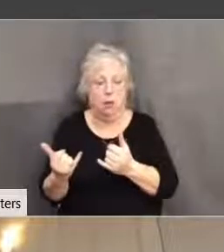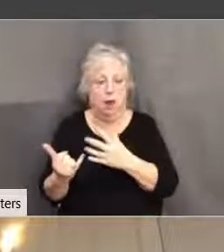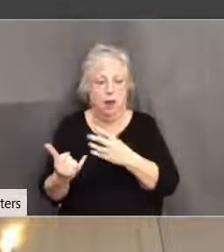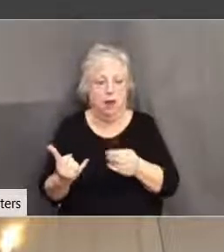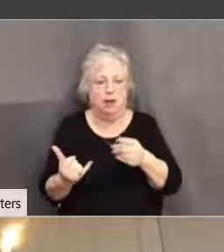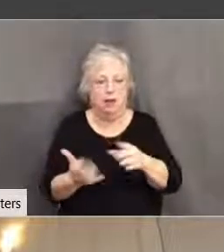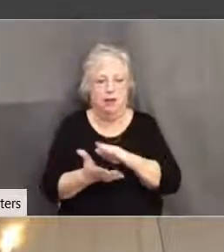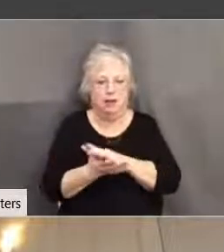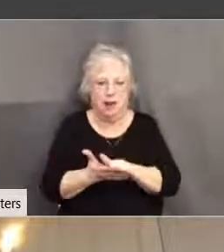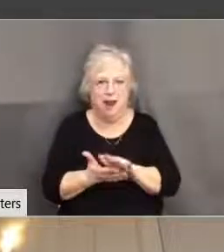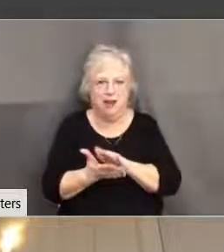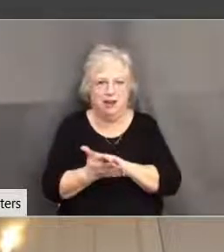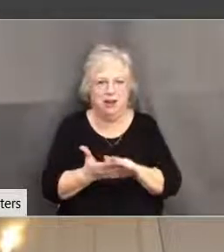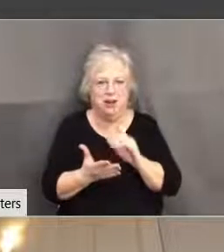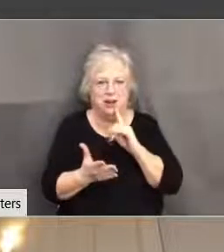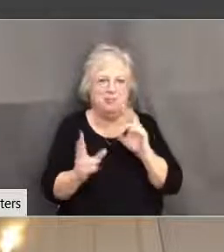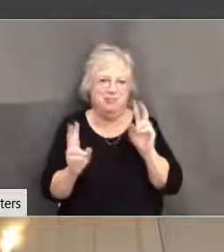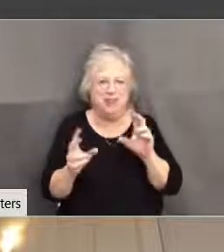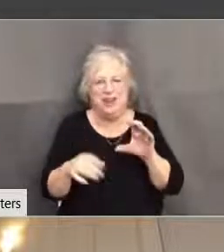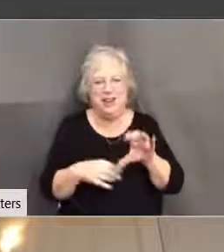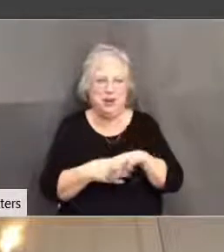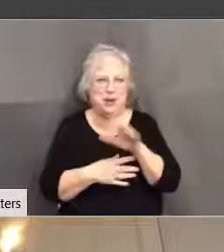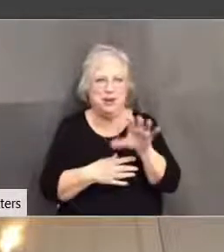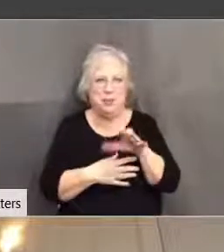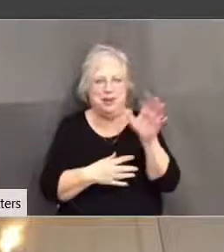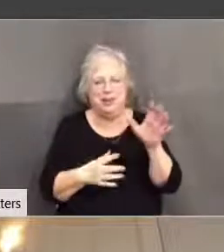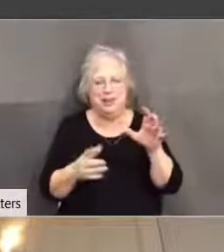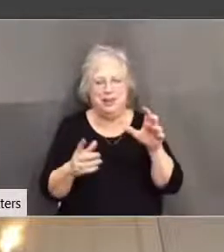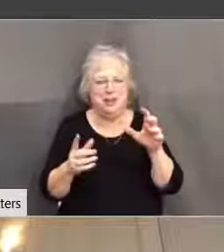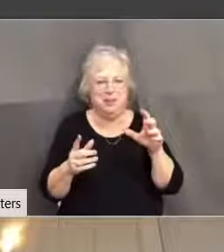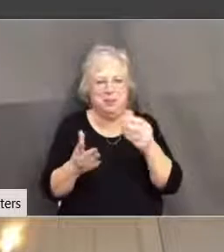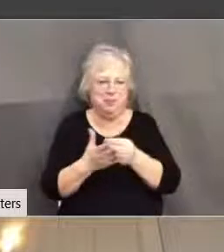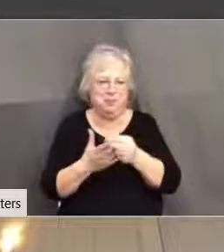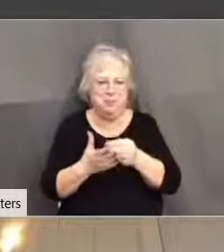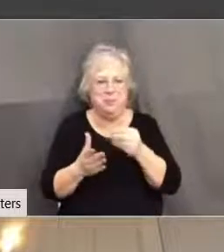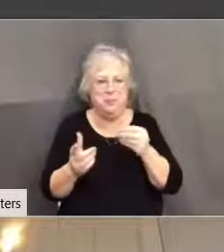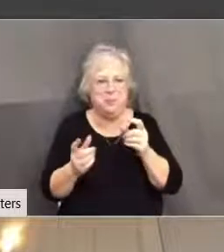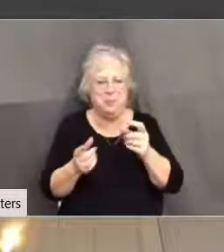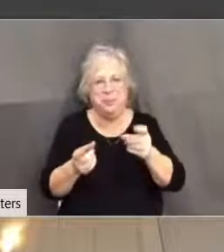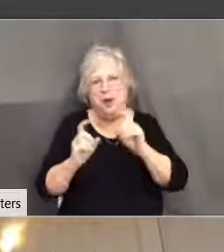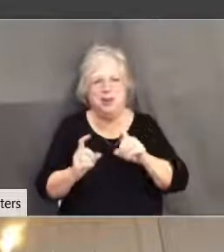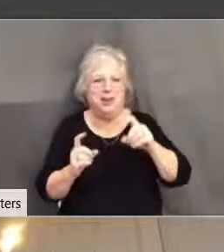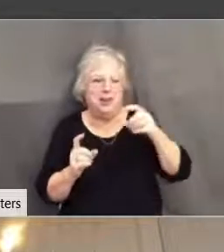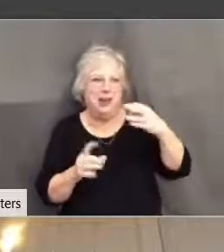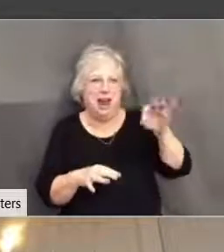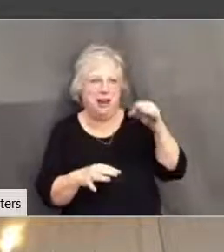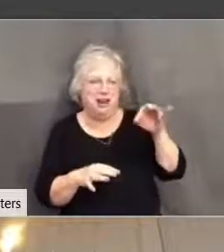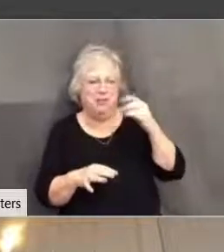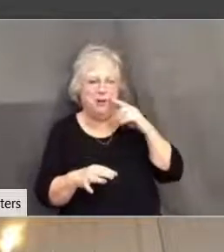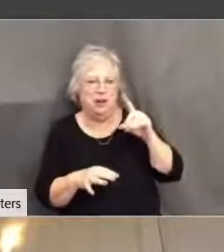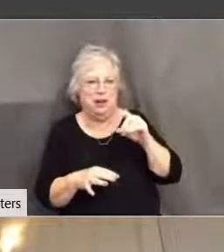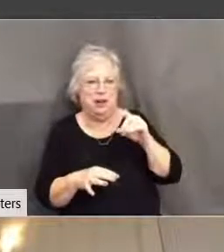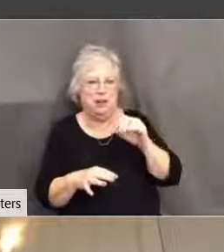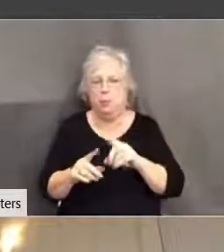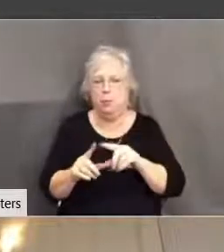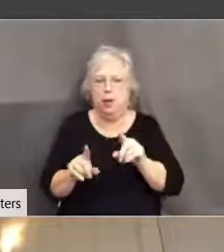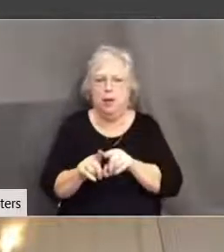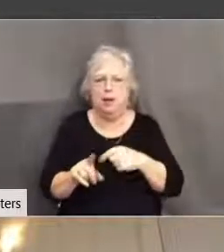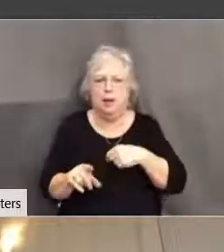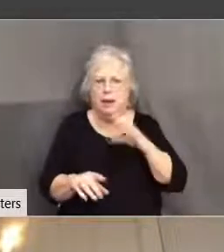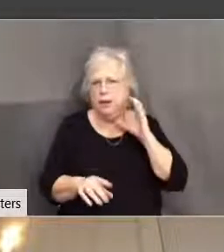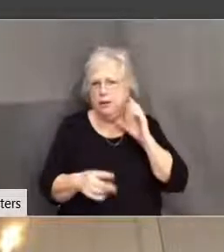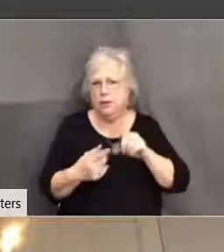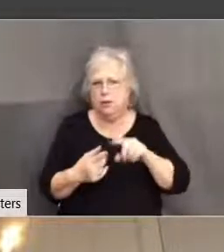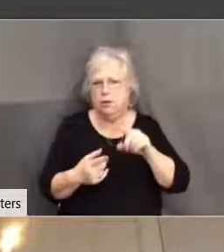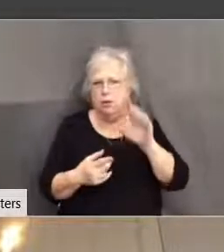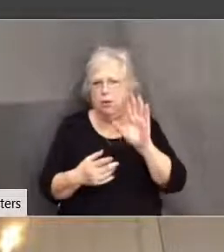nice little Christmas present dangling out there for December. As I listened to your presentation, I think absent